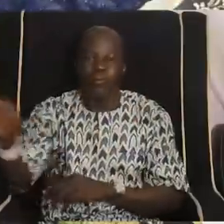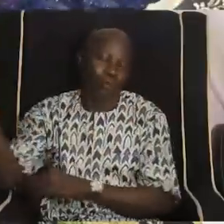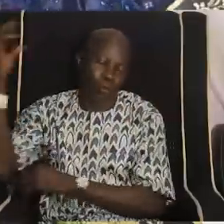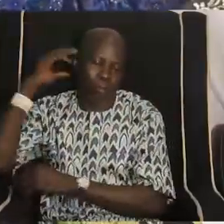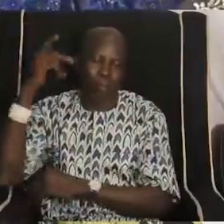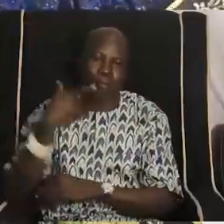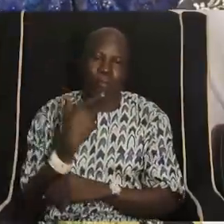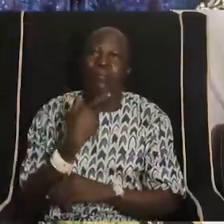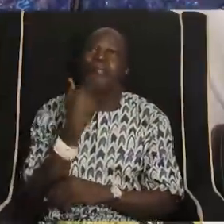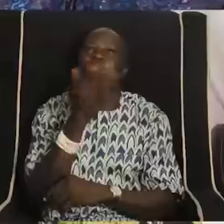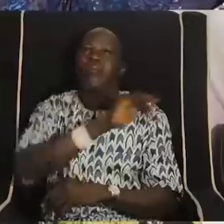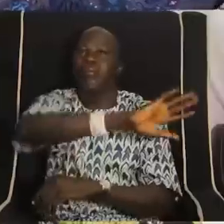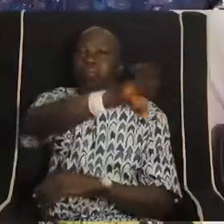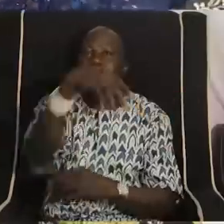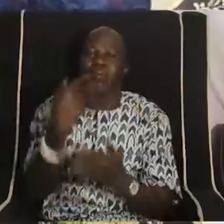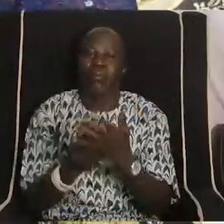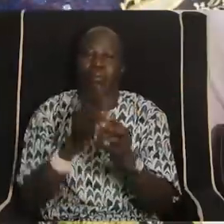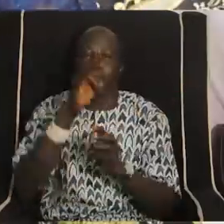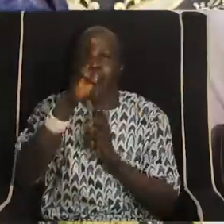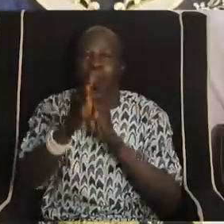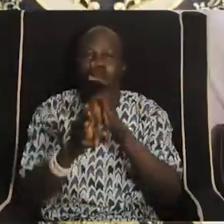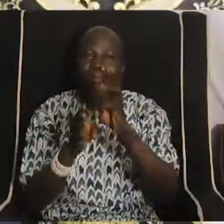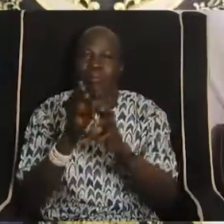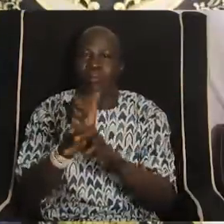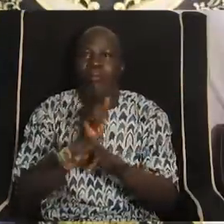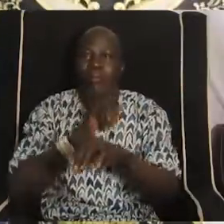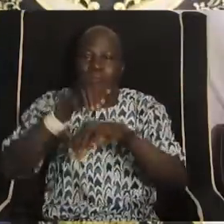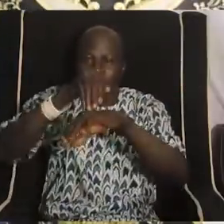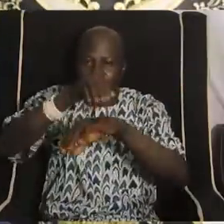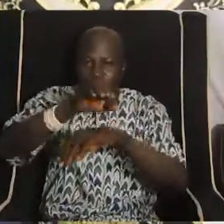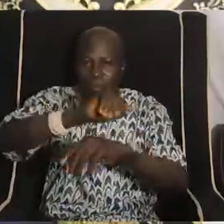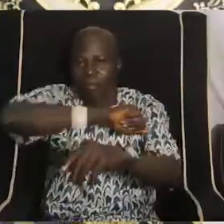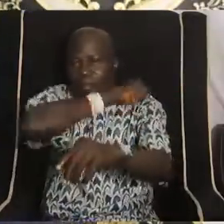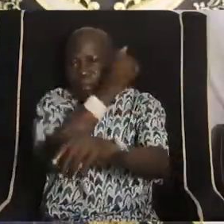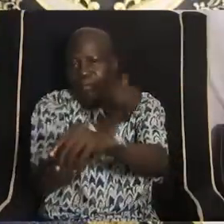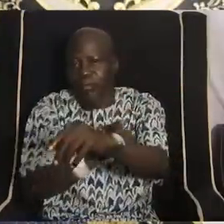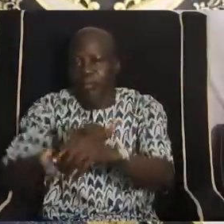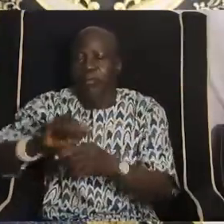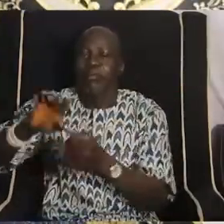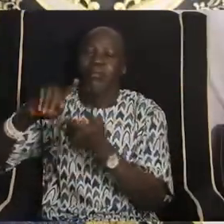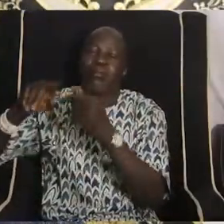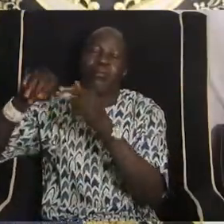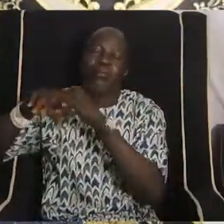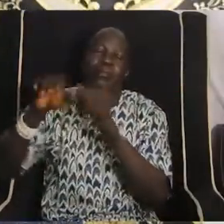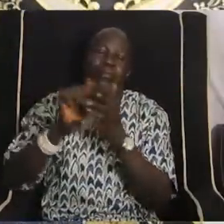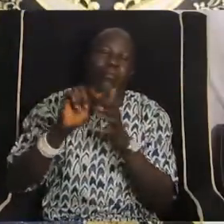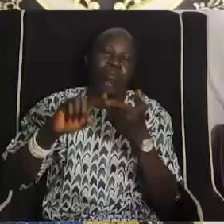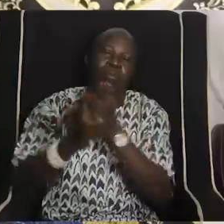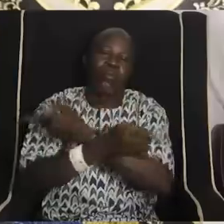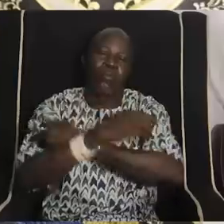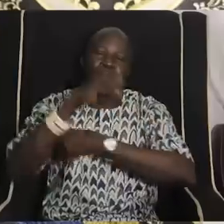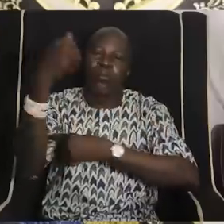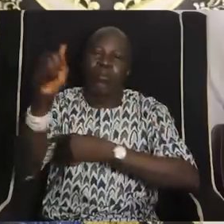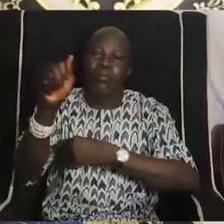is hearing my voice in all over the world. I sent forth authority ni onu ojo kewa today the